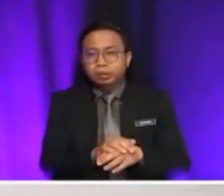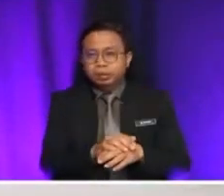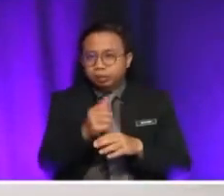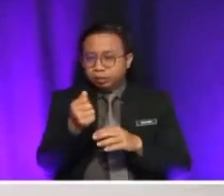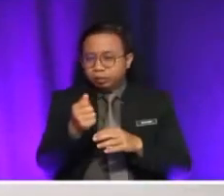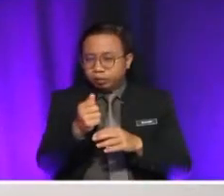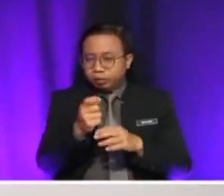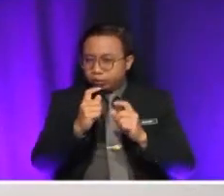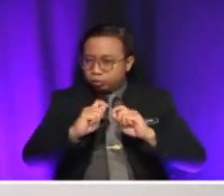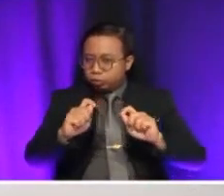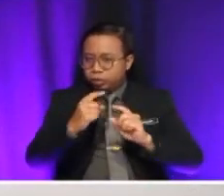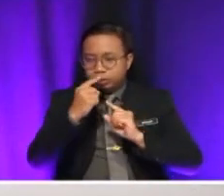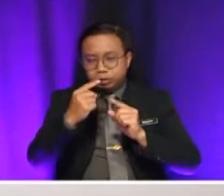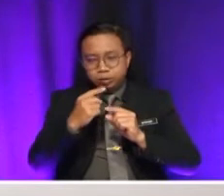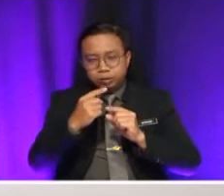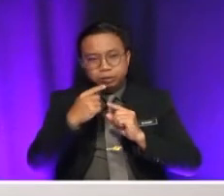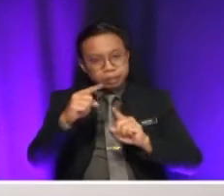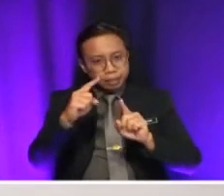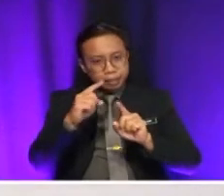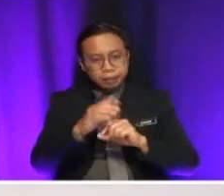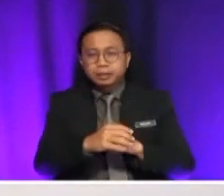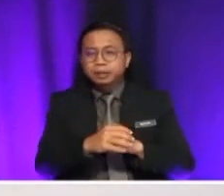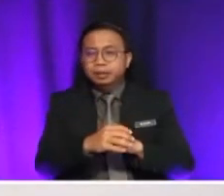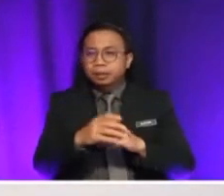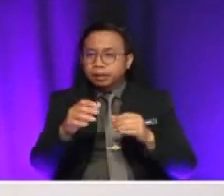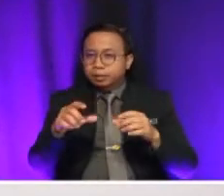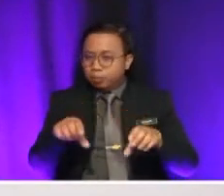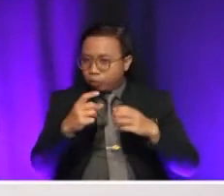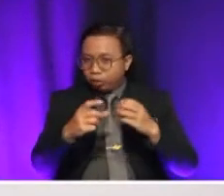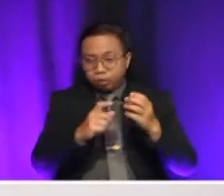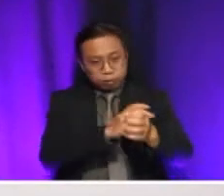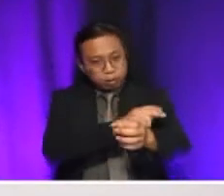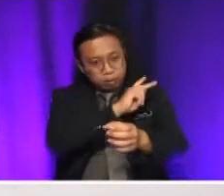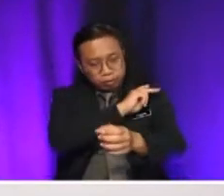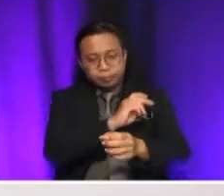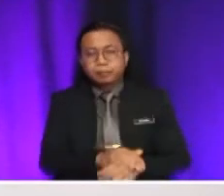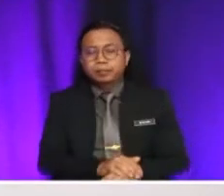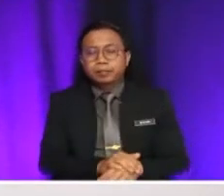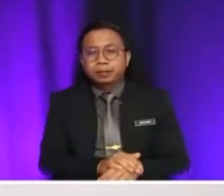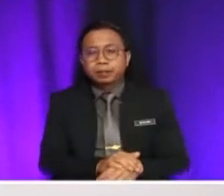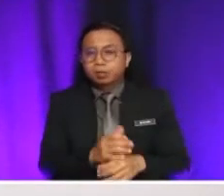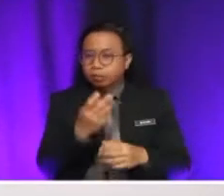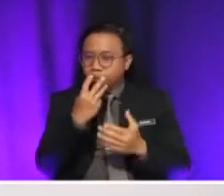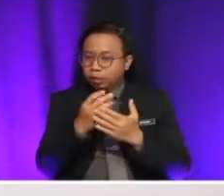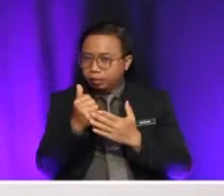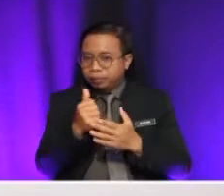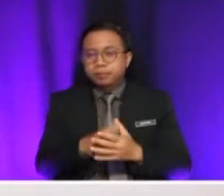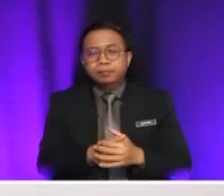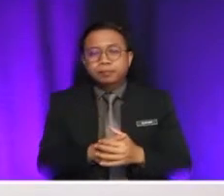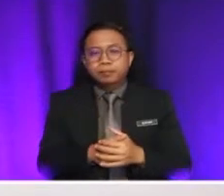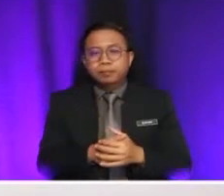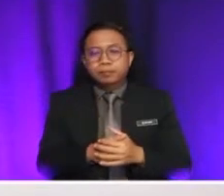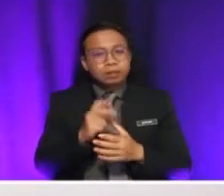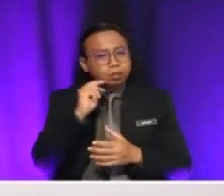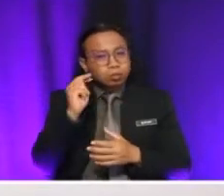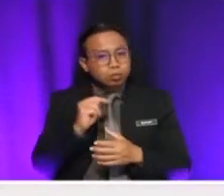trying to say that we generate power by playing, okay, through games. Or yeah, that is right. That is right. Well done. Okay, so for Puyi and Nazura for